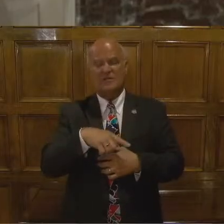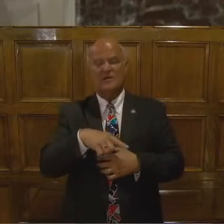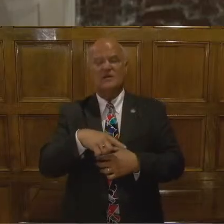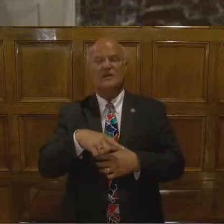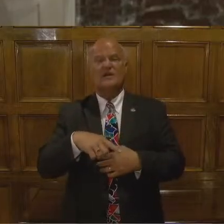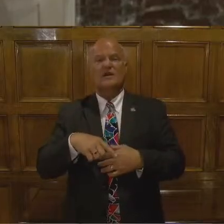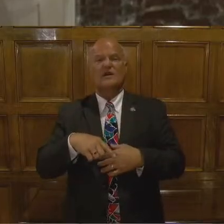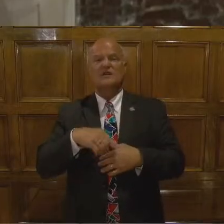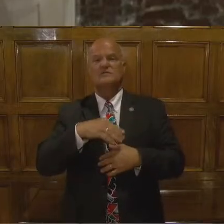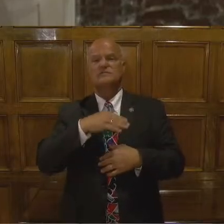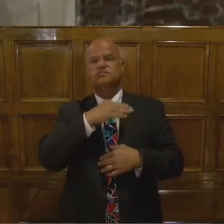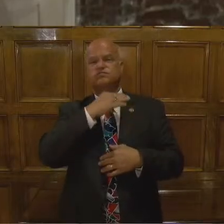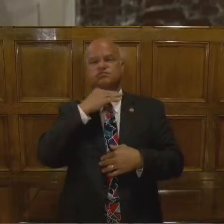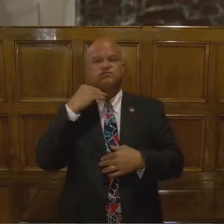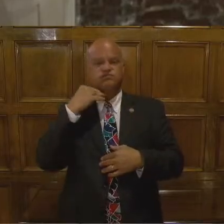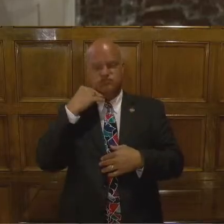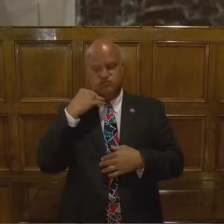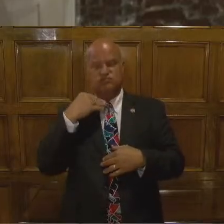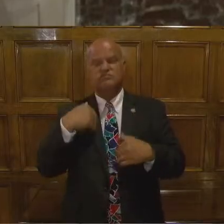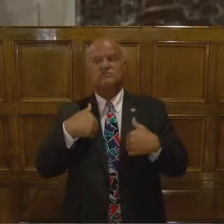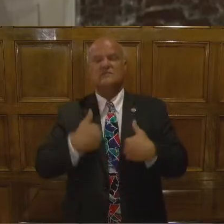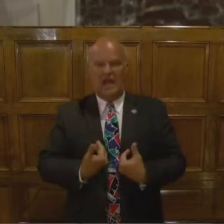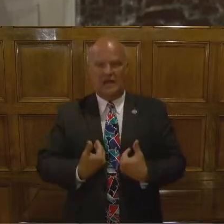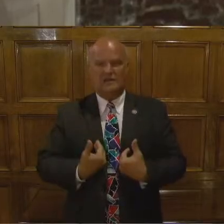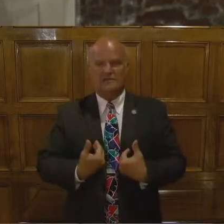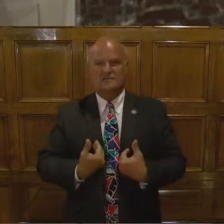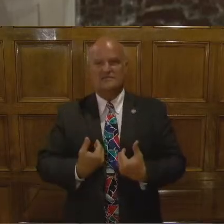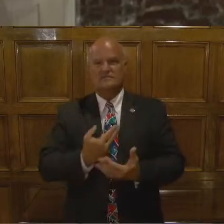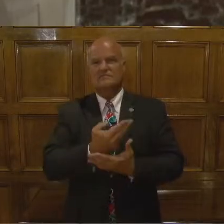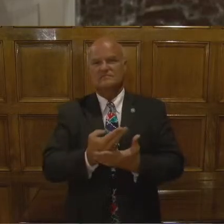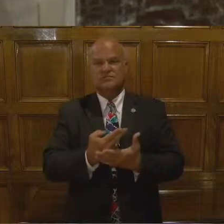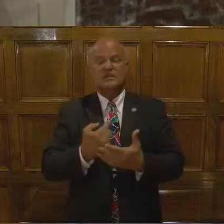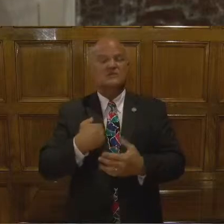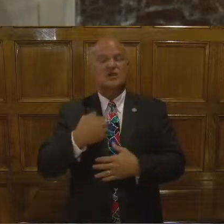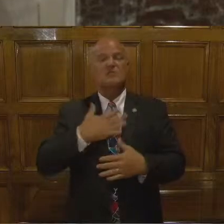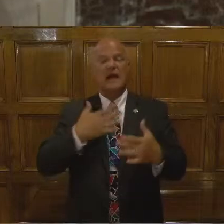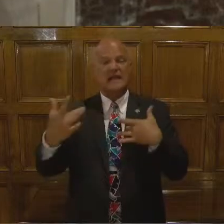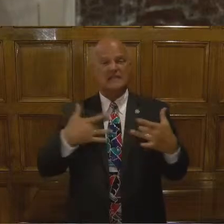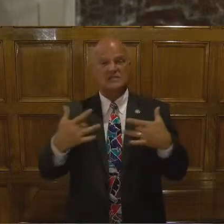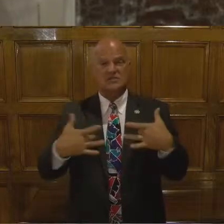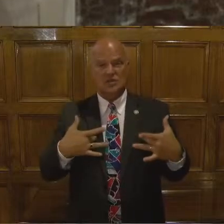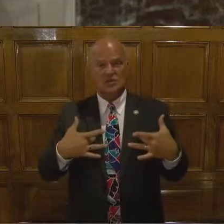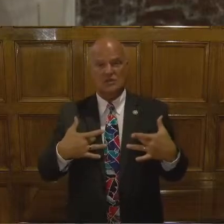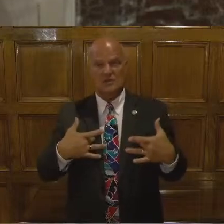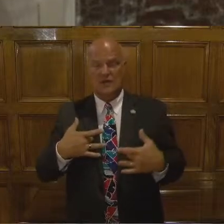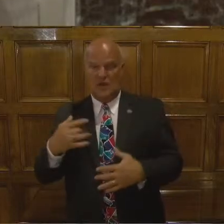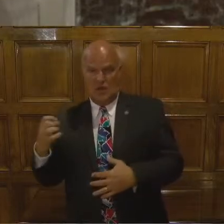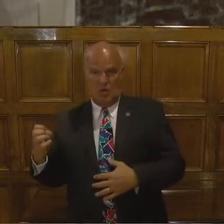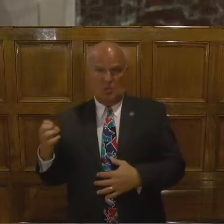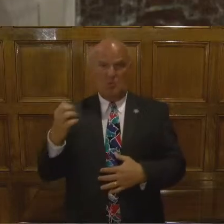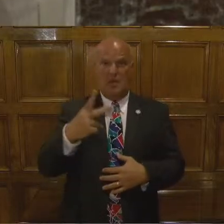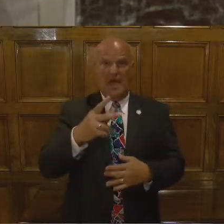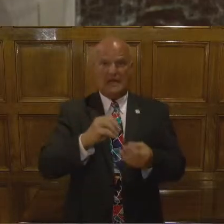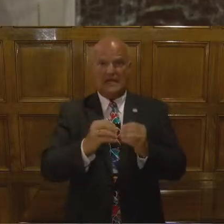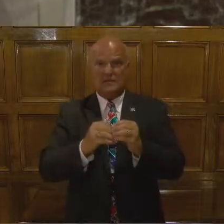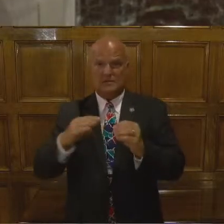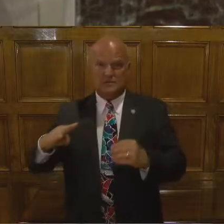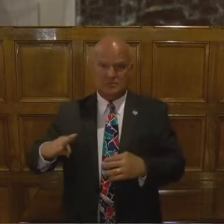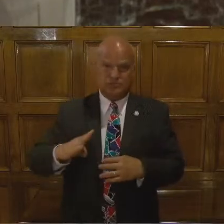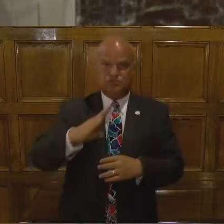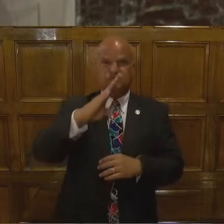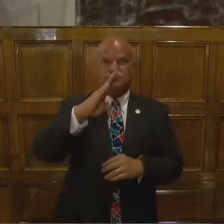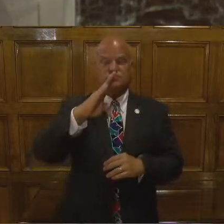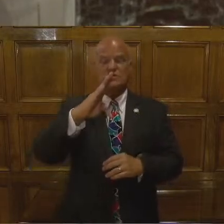their resiliency. So my concern is that if we get back to numbers that